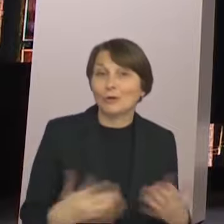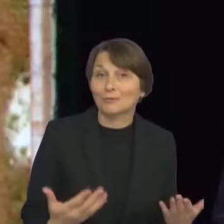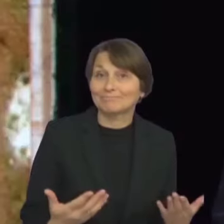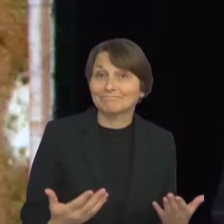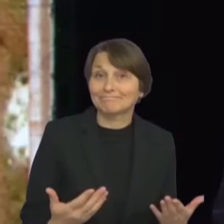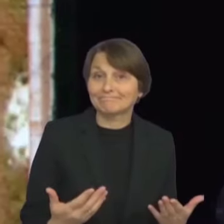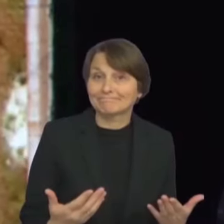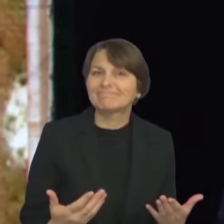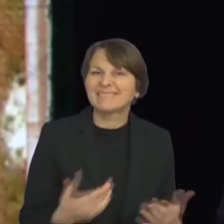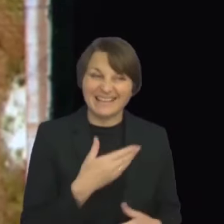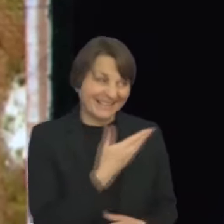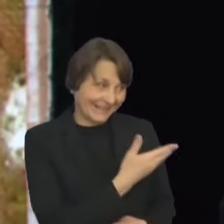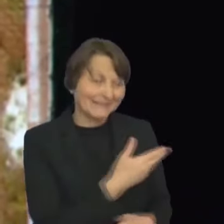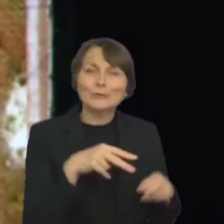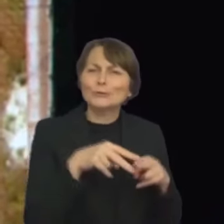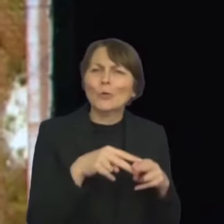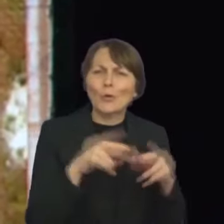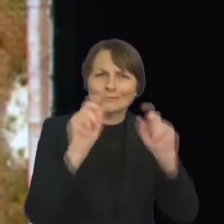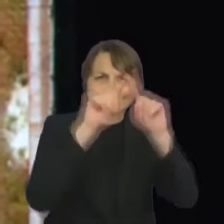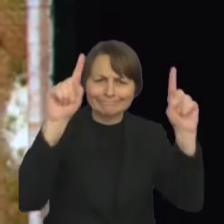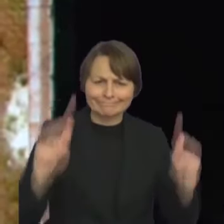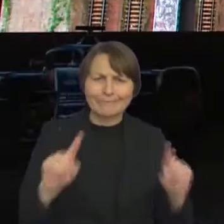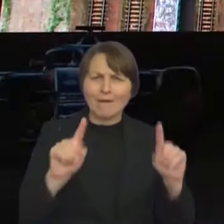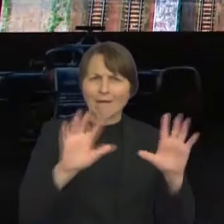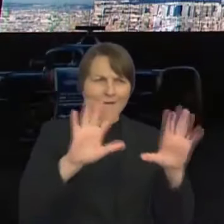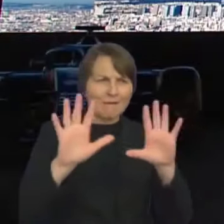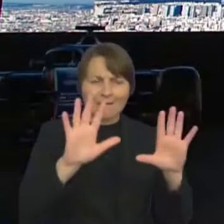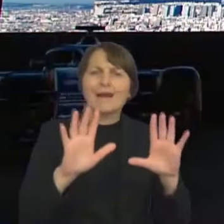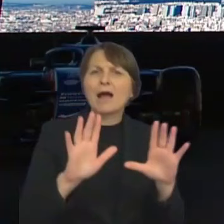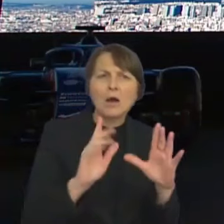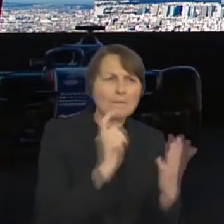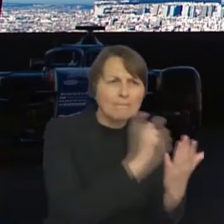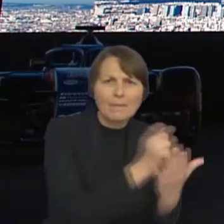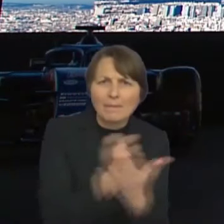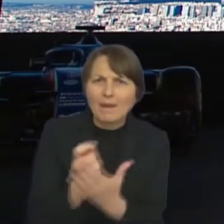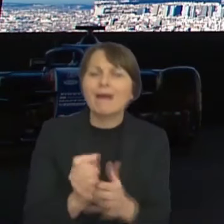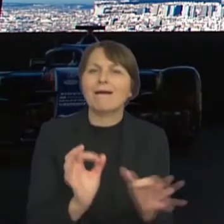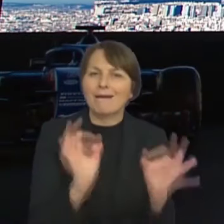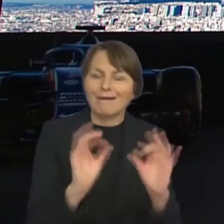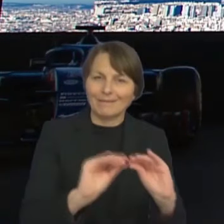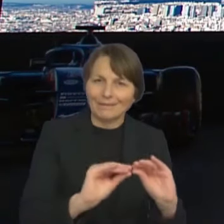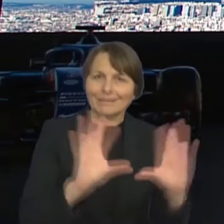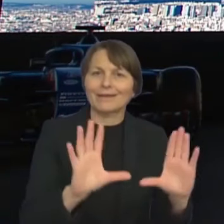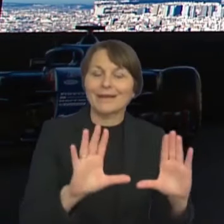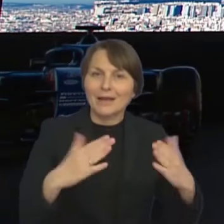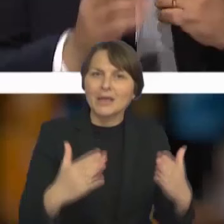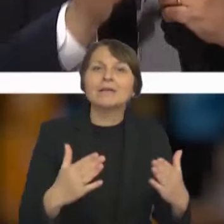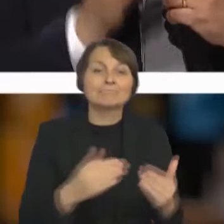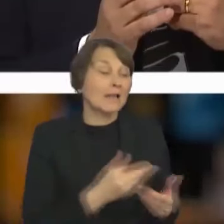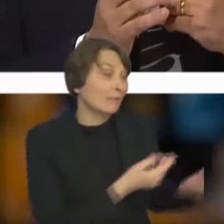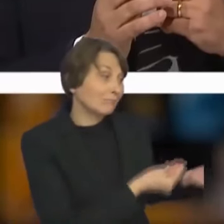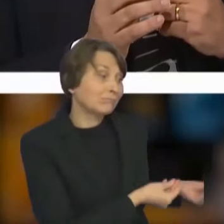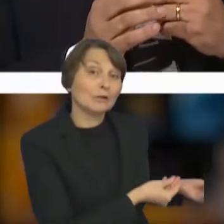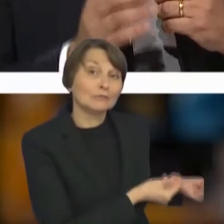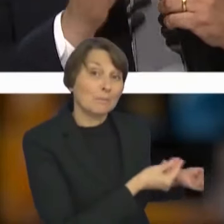is going to make it possible for us to better pilot our purchases and to ensure that we can carry our supplies with us. We also want